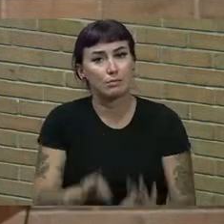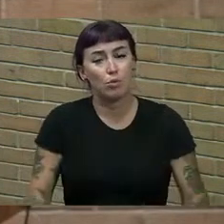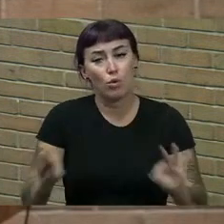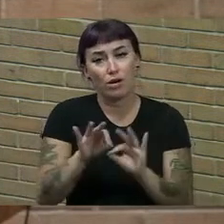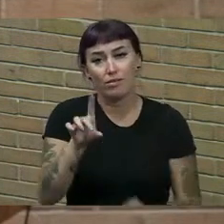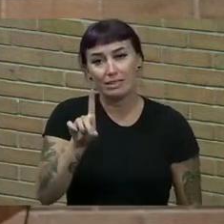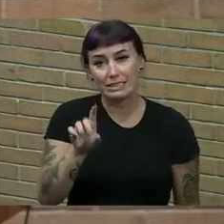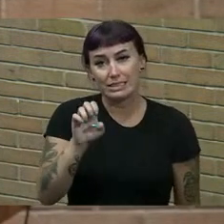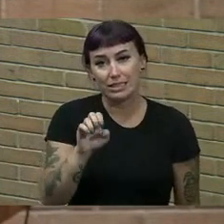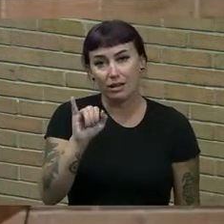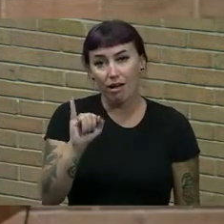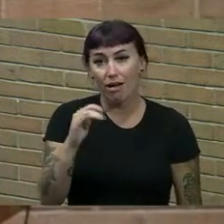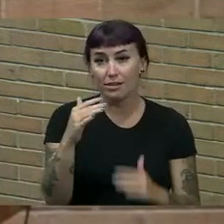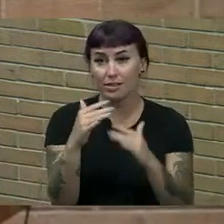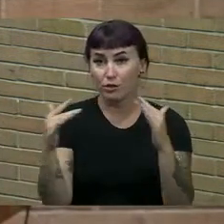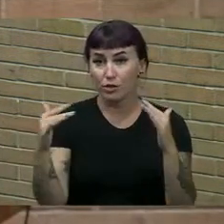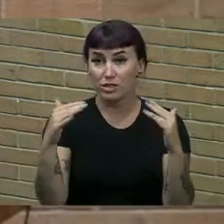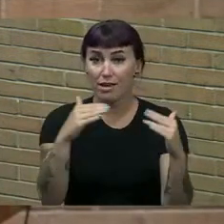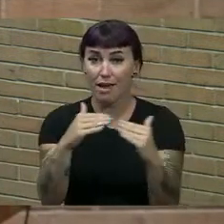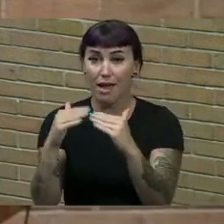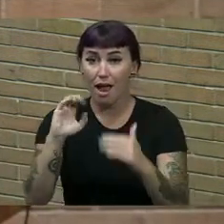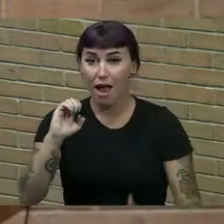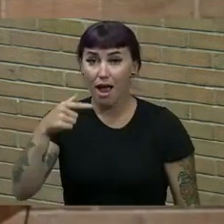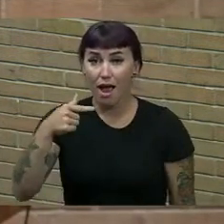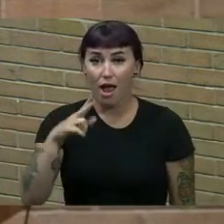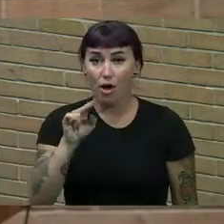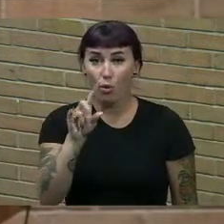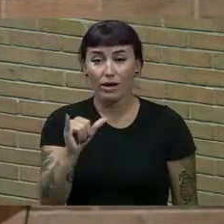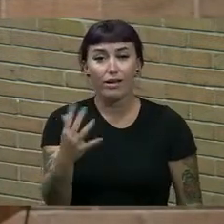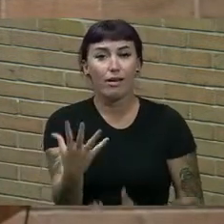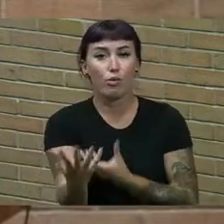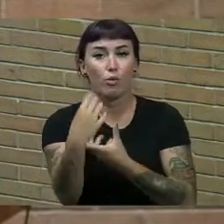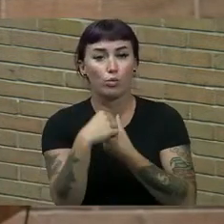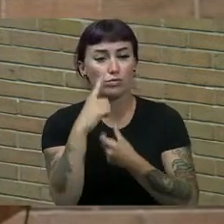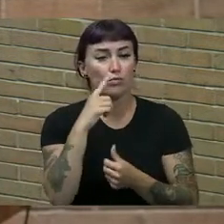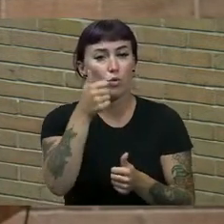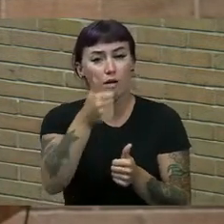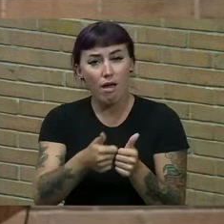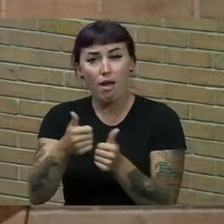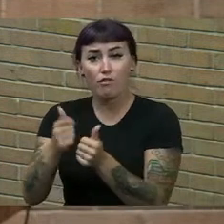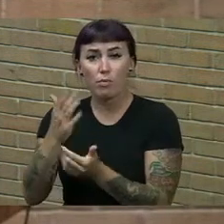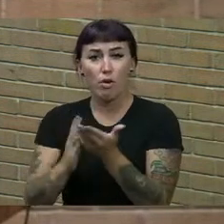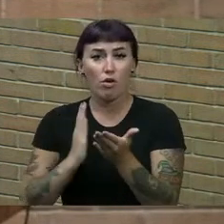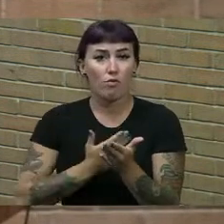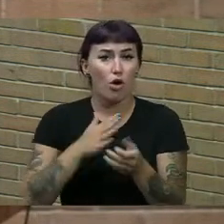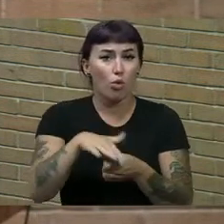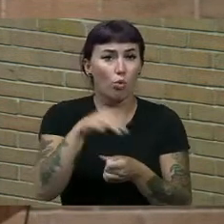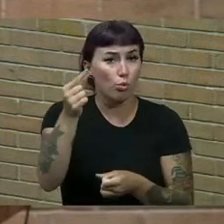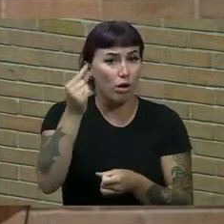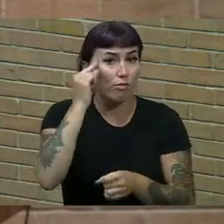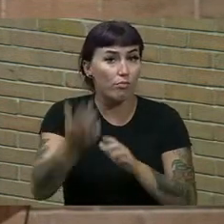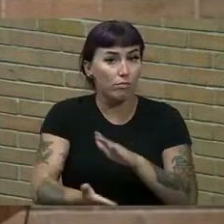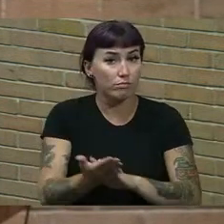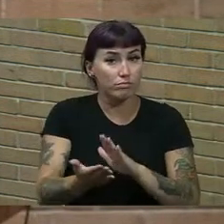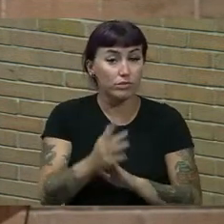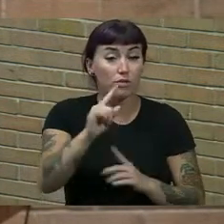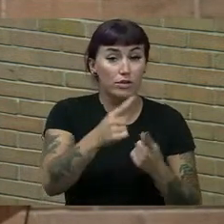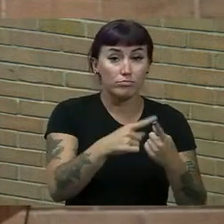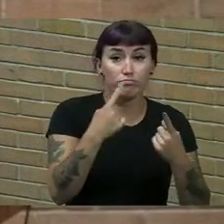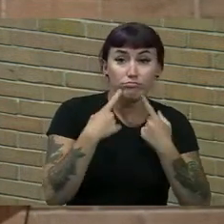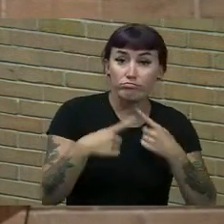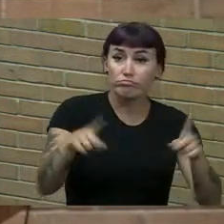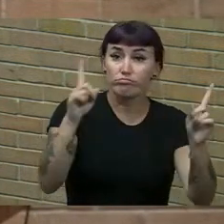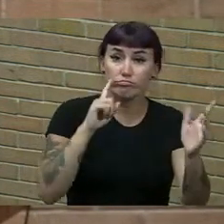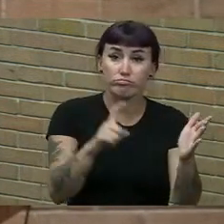DEI, diversity, equity, and inclusion, in every part of local government operations. First, we have a